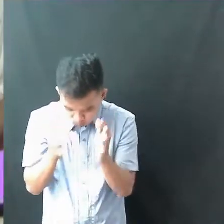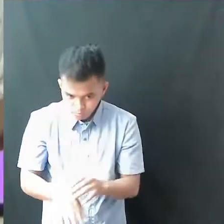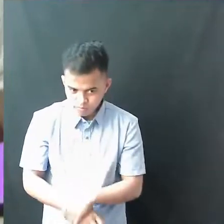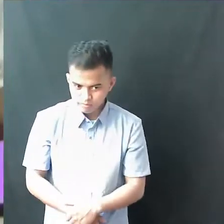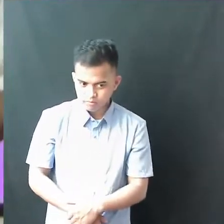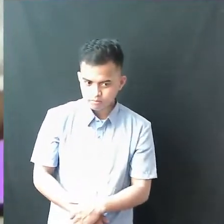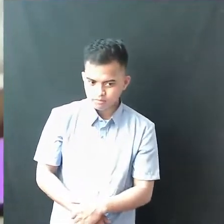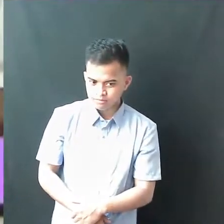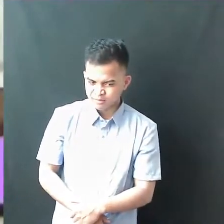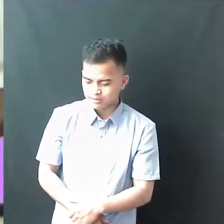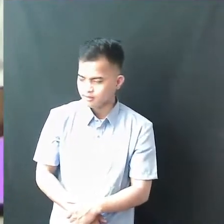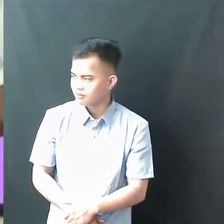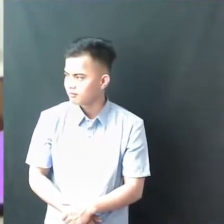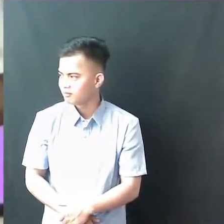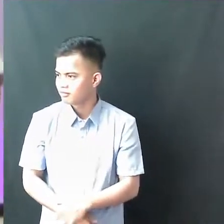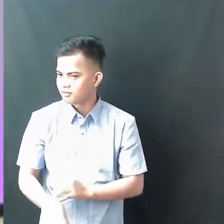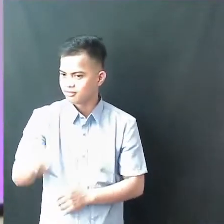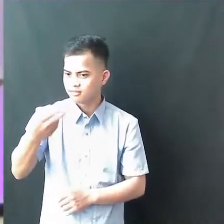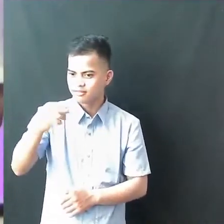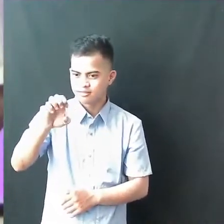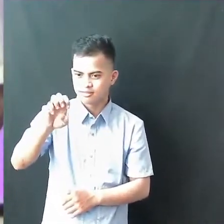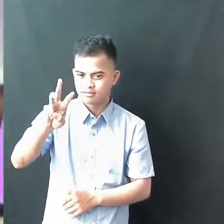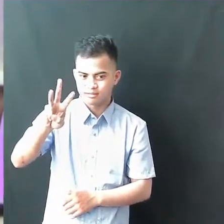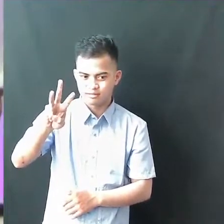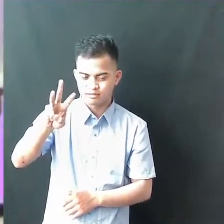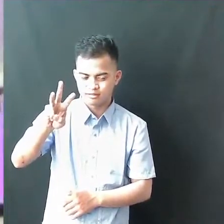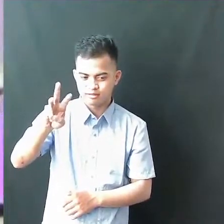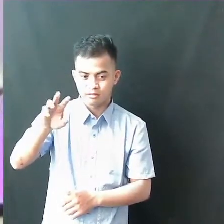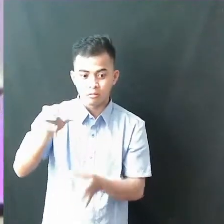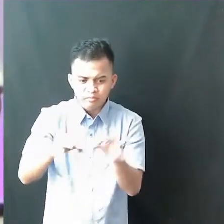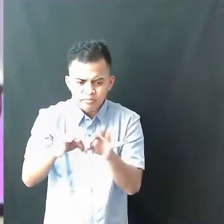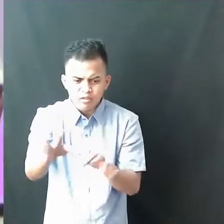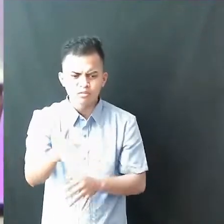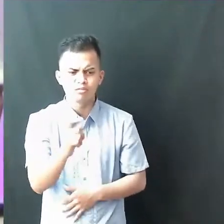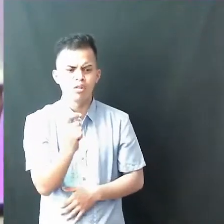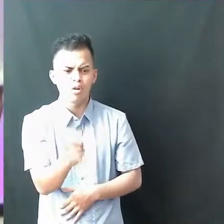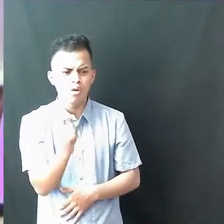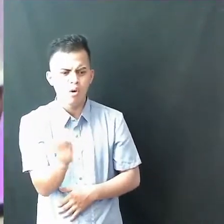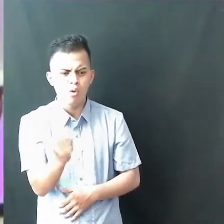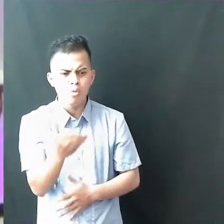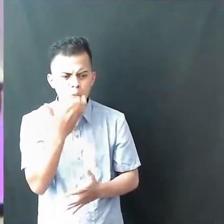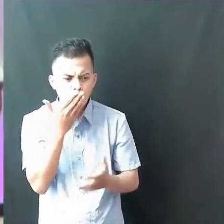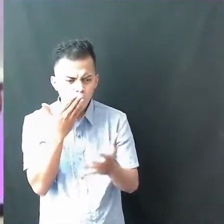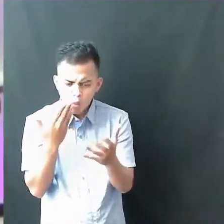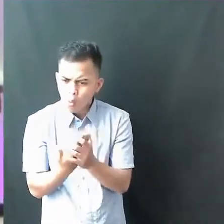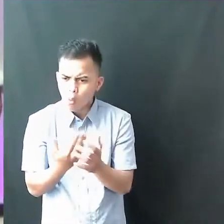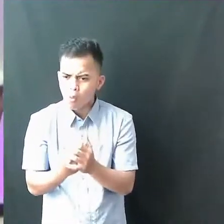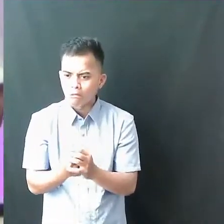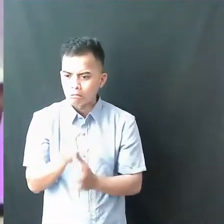verse 5 and 6. Hebrews 13, let your conversation, your testimony, be without covetousness, and